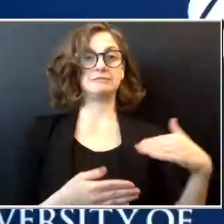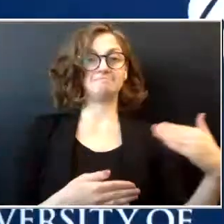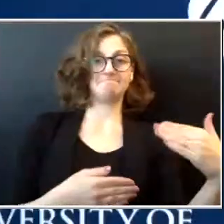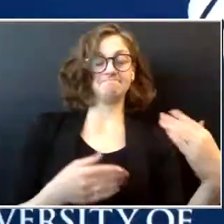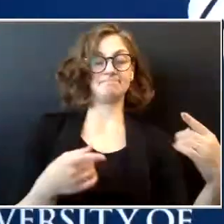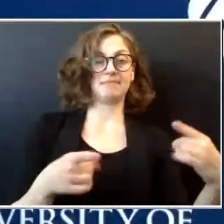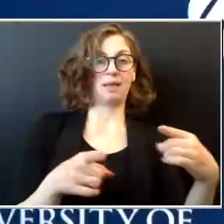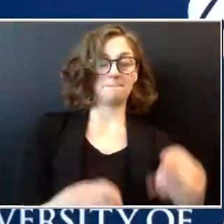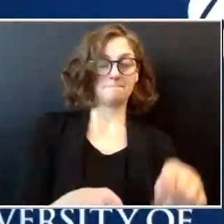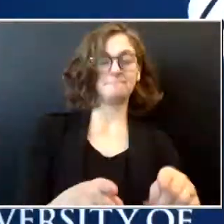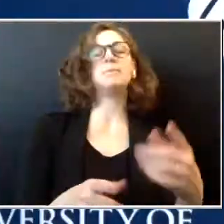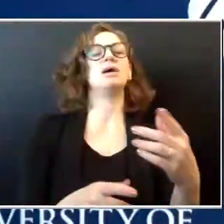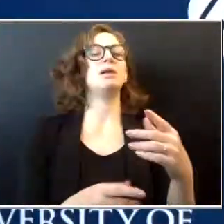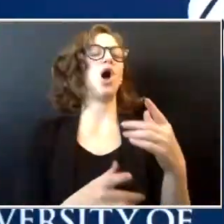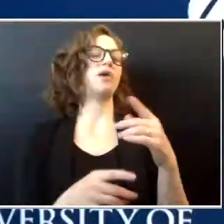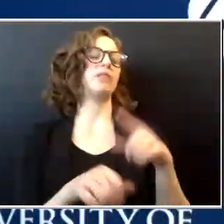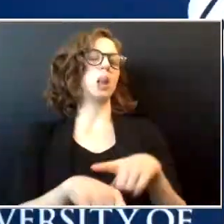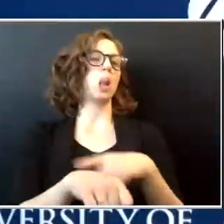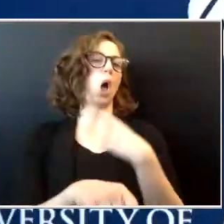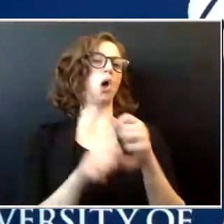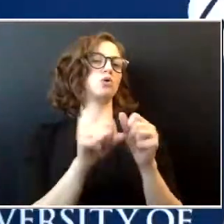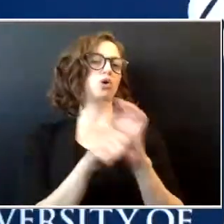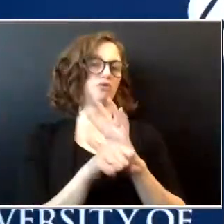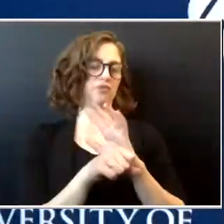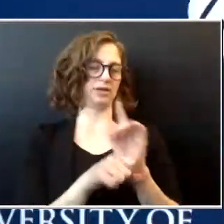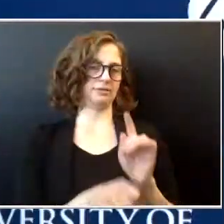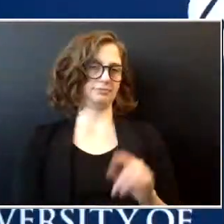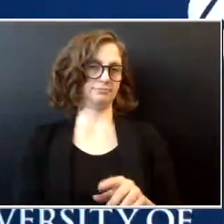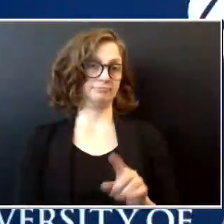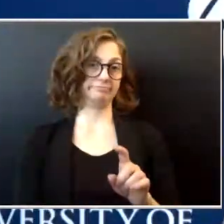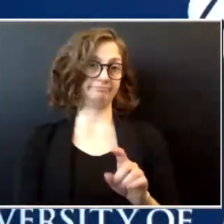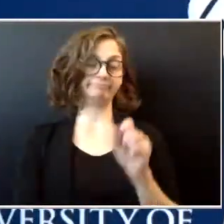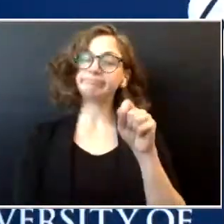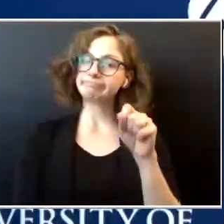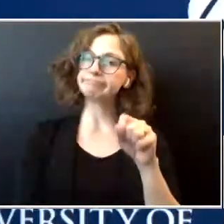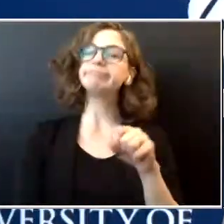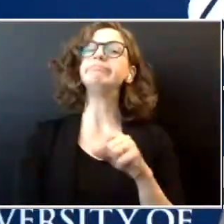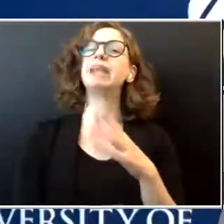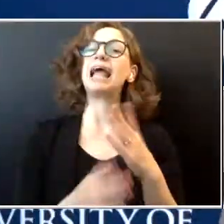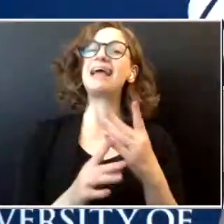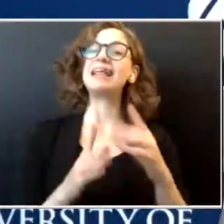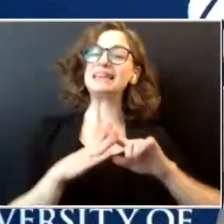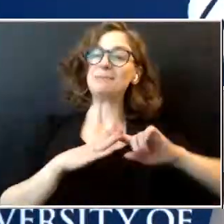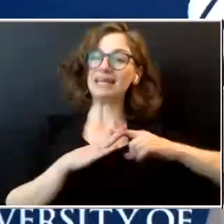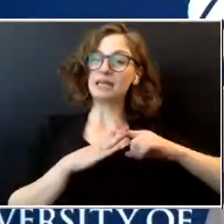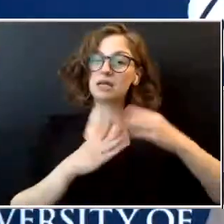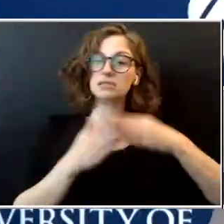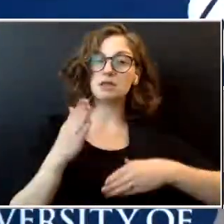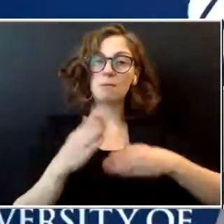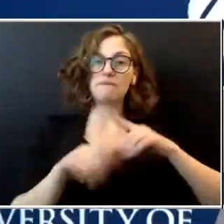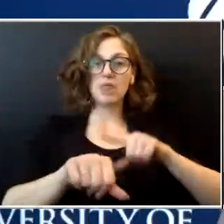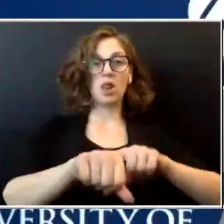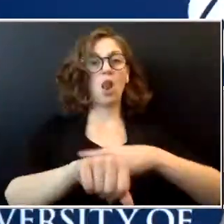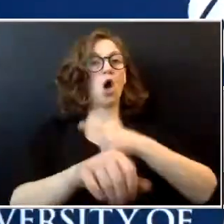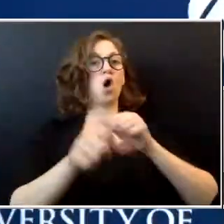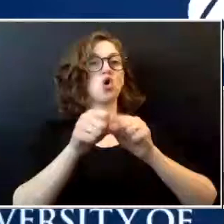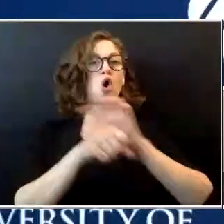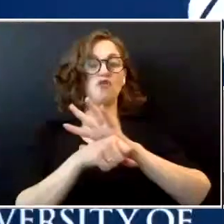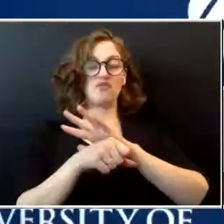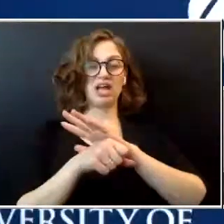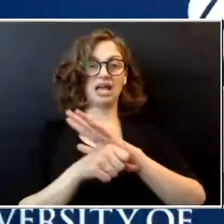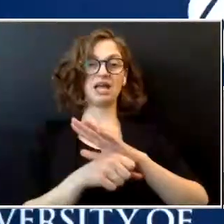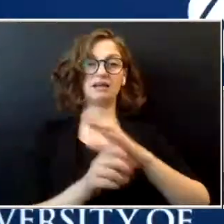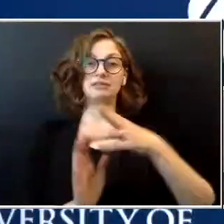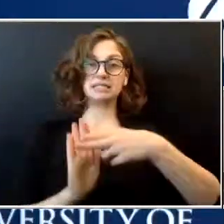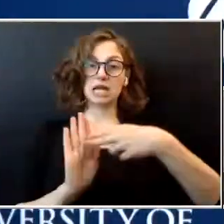seen really since the beginning and some of the long COVID diagnoses started coming out, people were doing retrospective